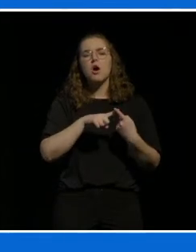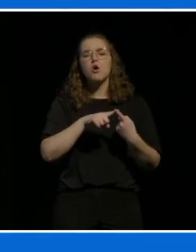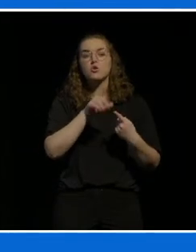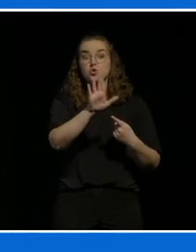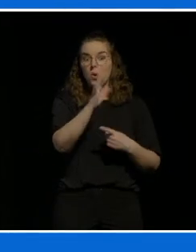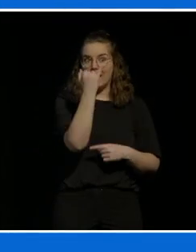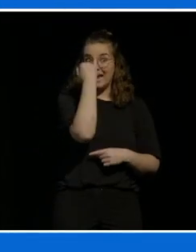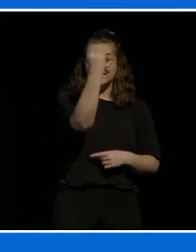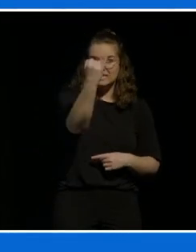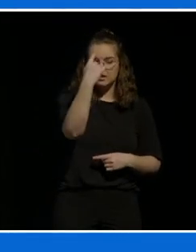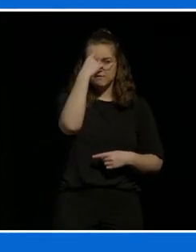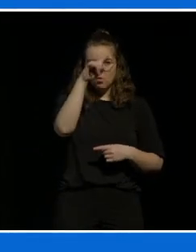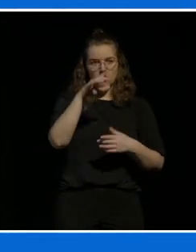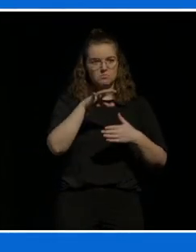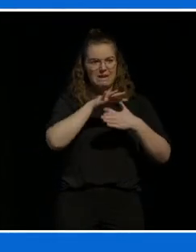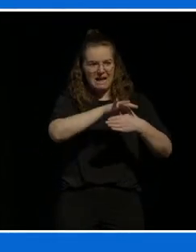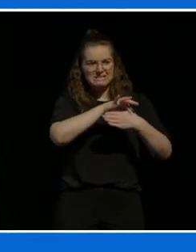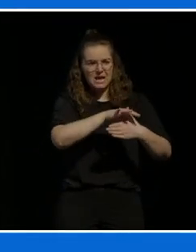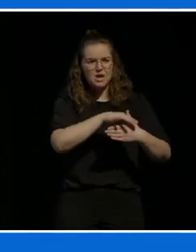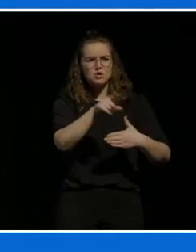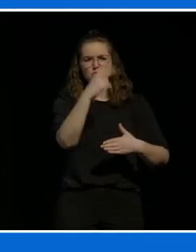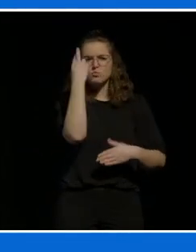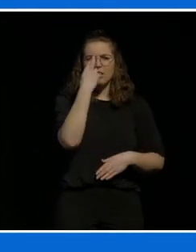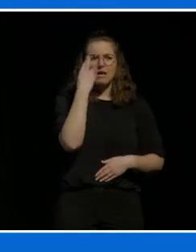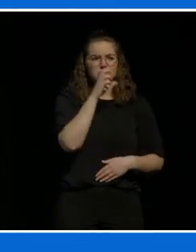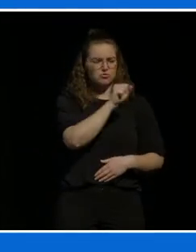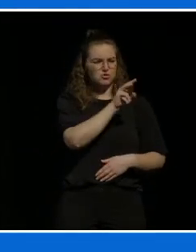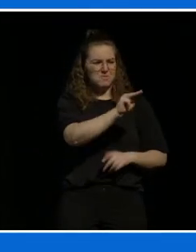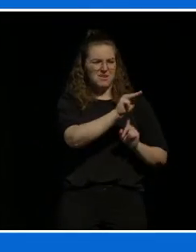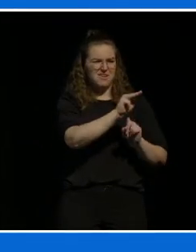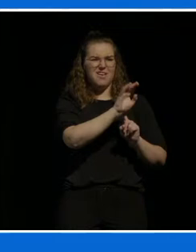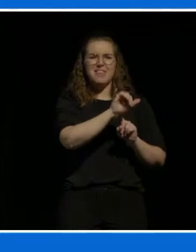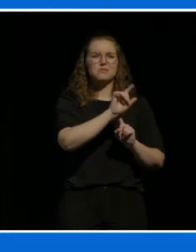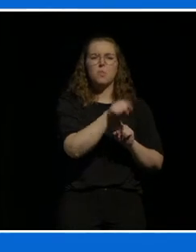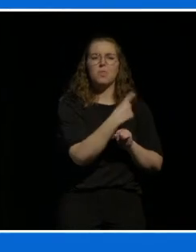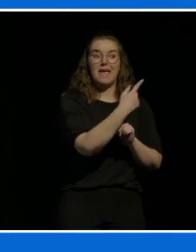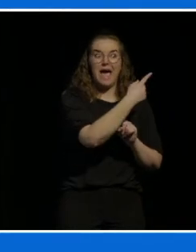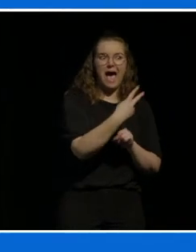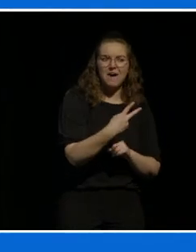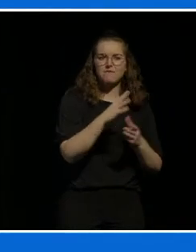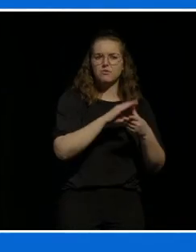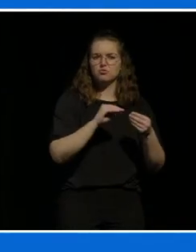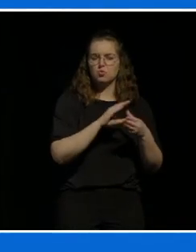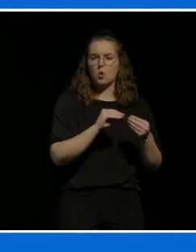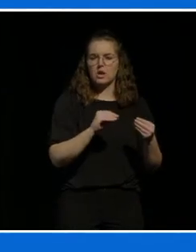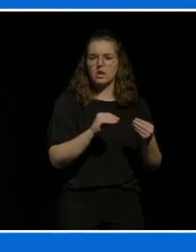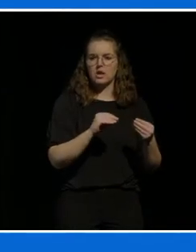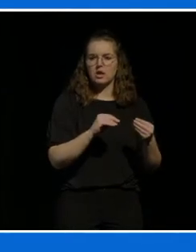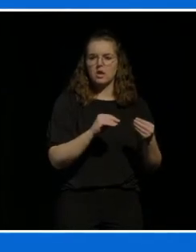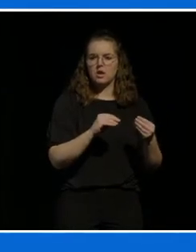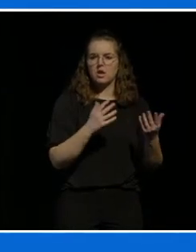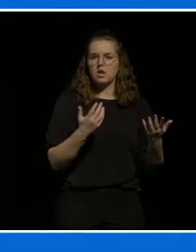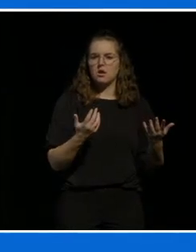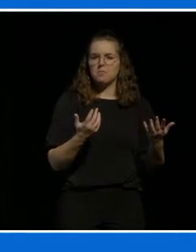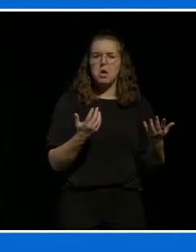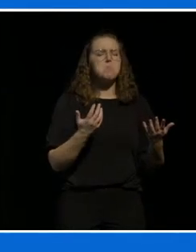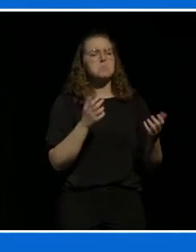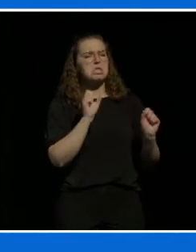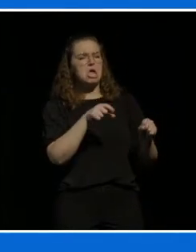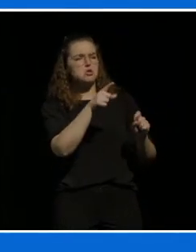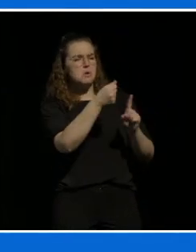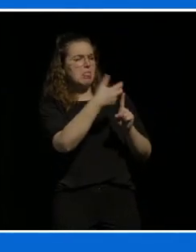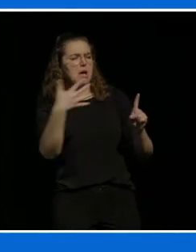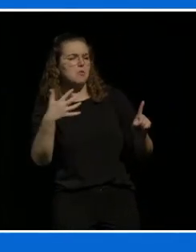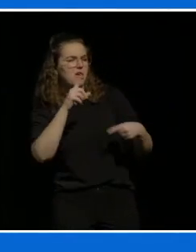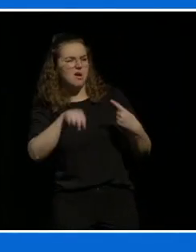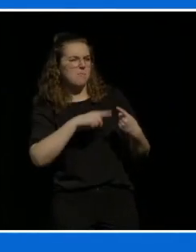how you realized that social media was only half of the story and how that was significant. But I don't think you ever touched upon the reasonings for you thinking so. Could you elaborate on that